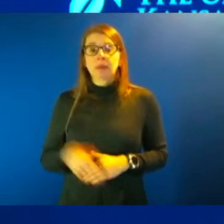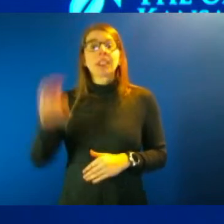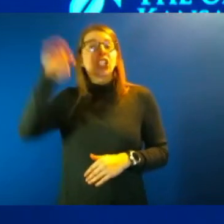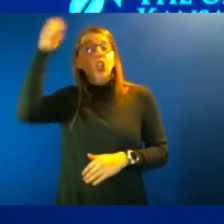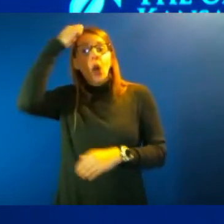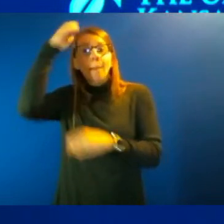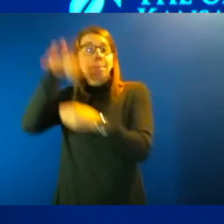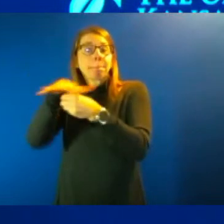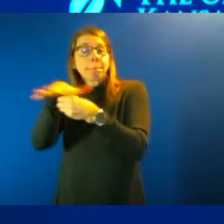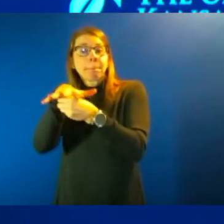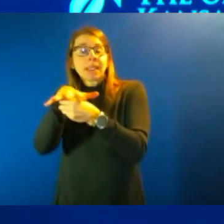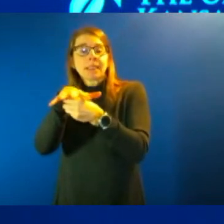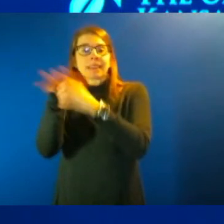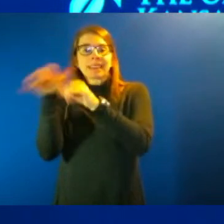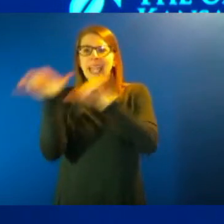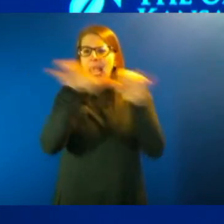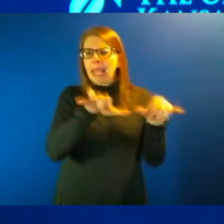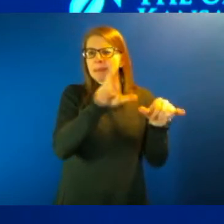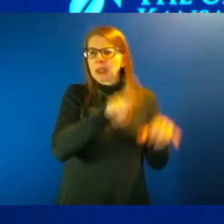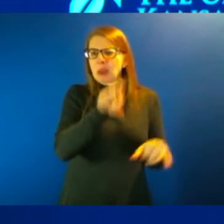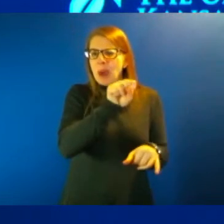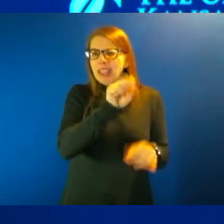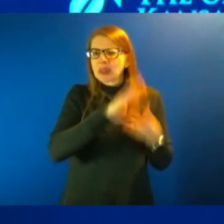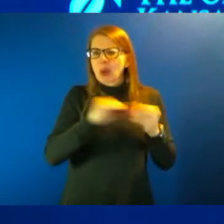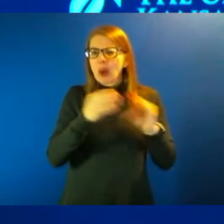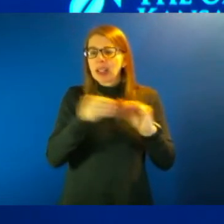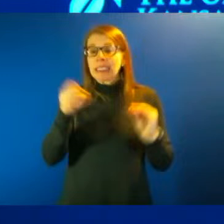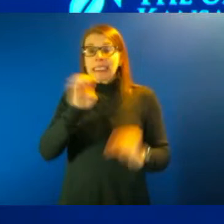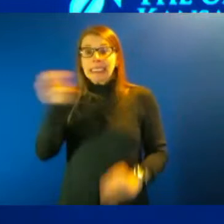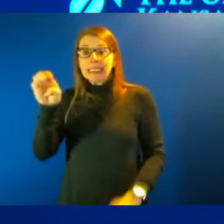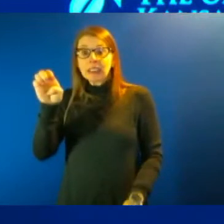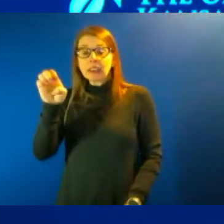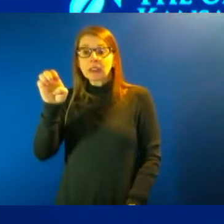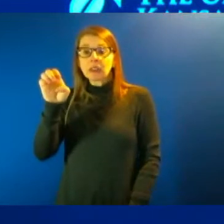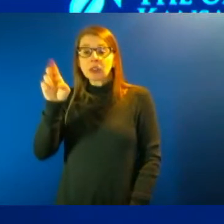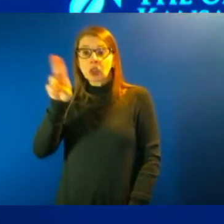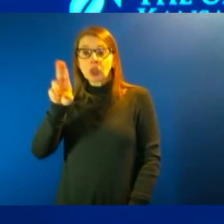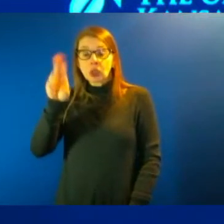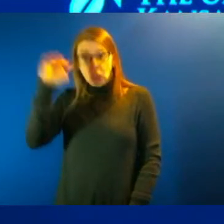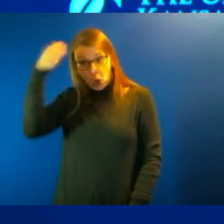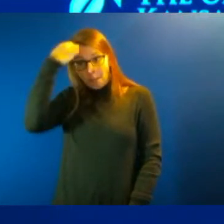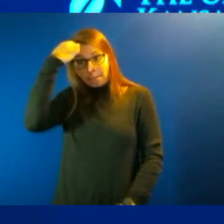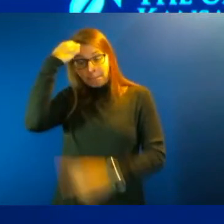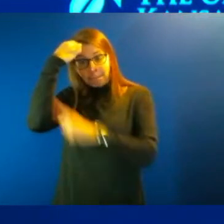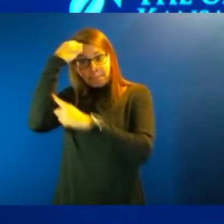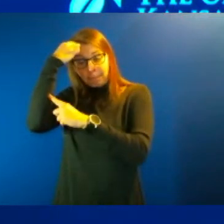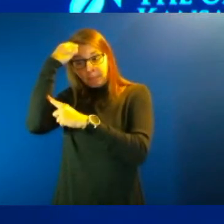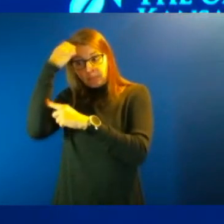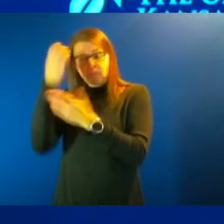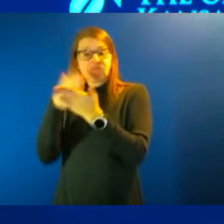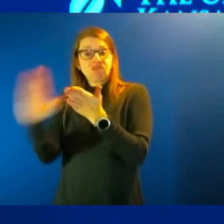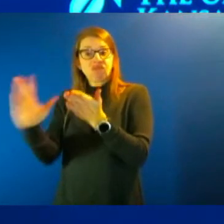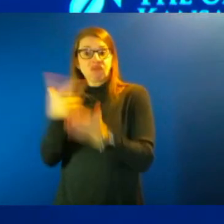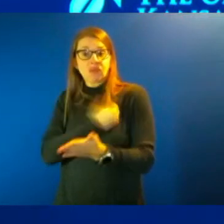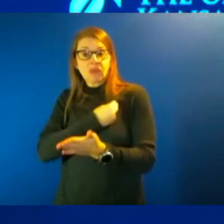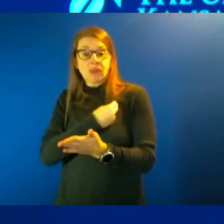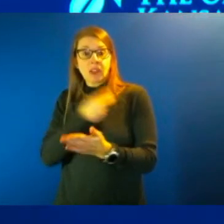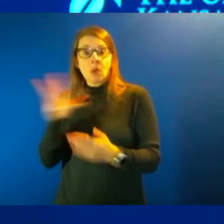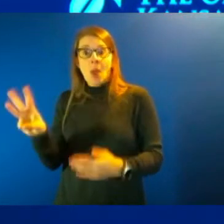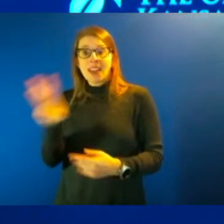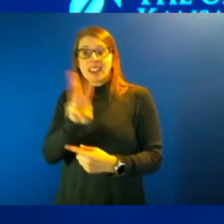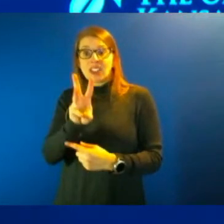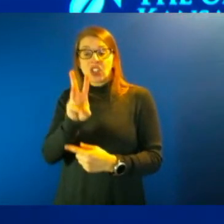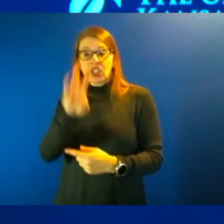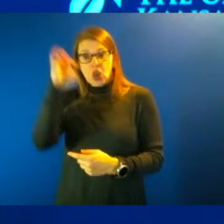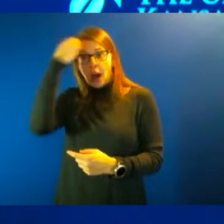very much the same story as U.S. Eastern Europe is where it started, much more unvaccinated than Western Europe. Now it's moving into Western Europe.